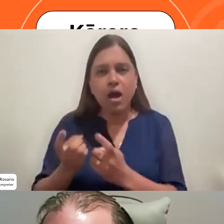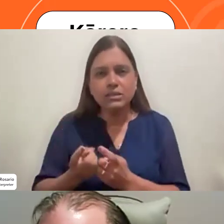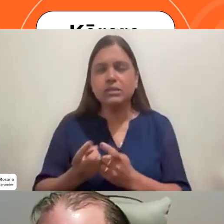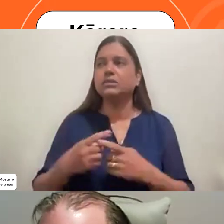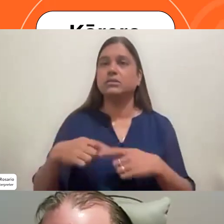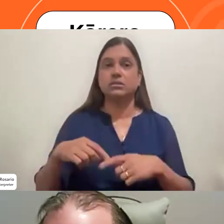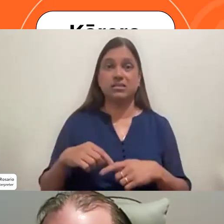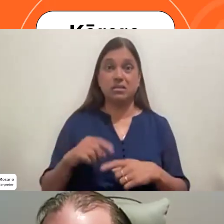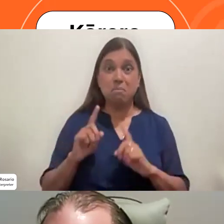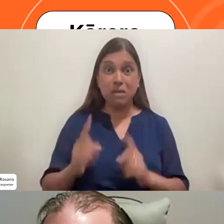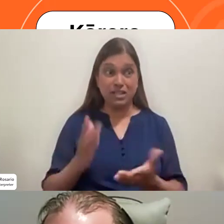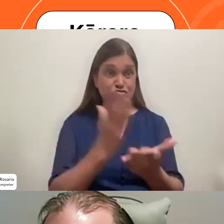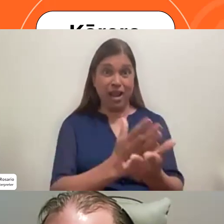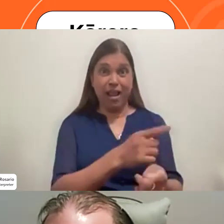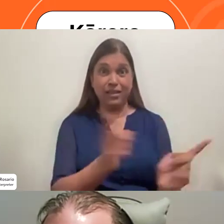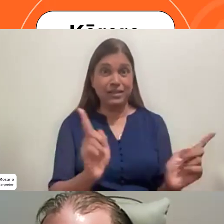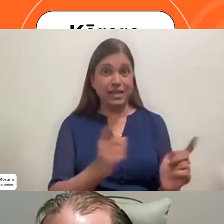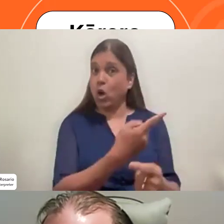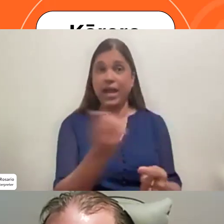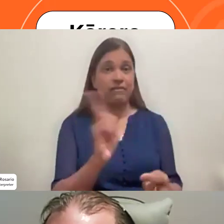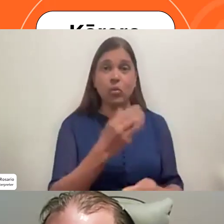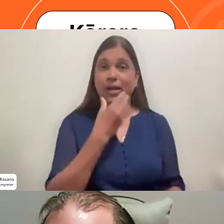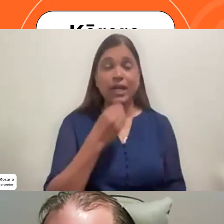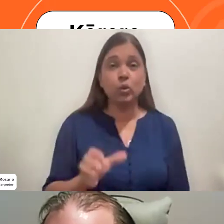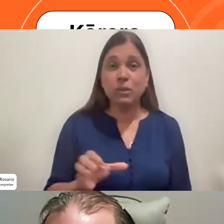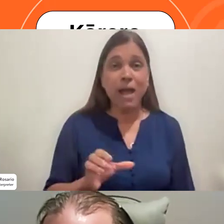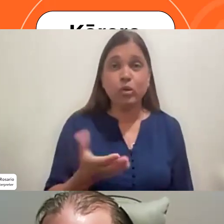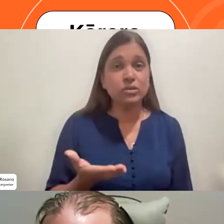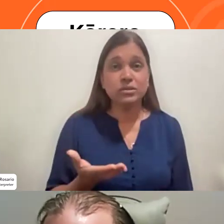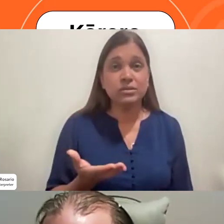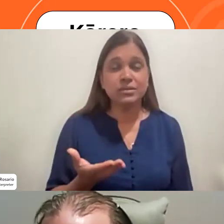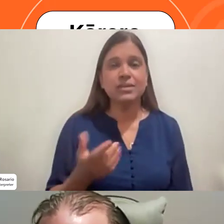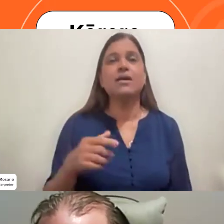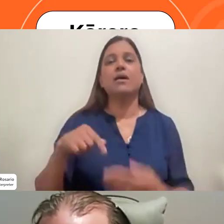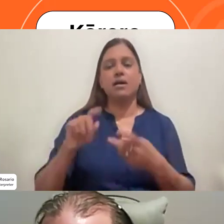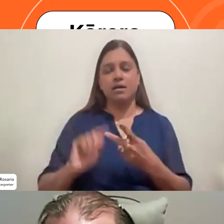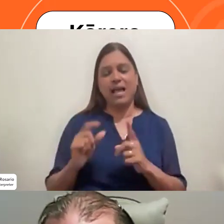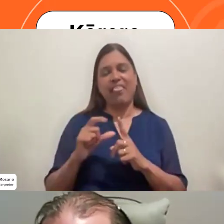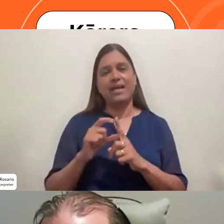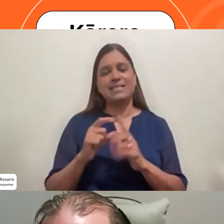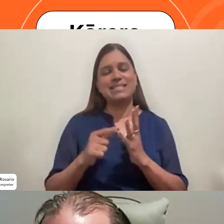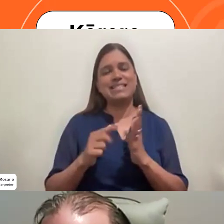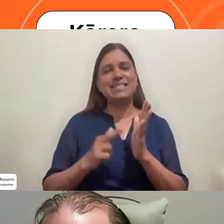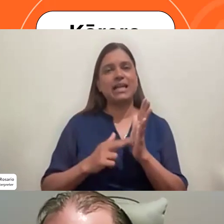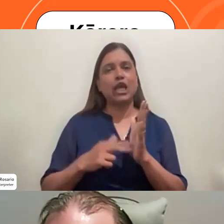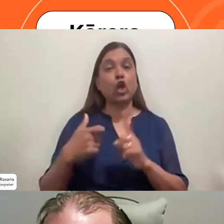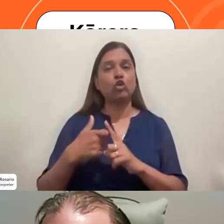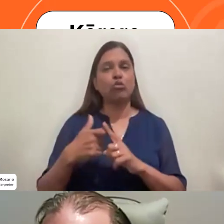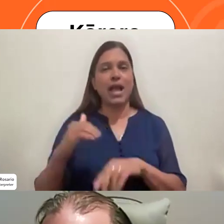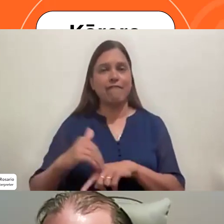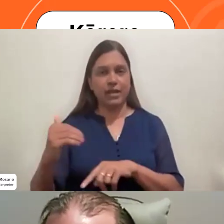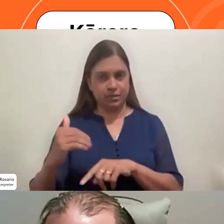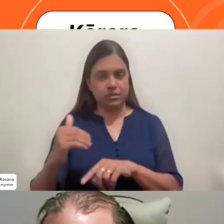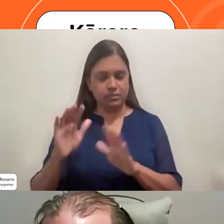that affects them as well. And then the other side of the Dunning-Kruger effect is that